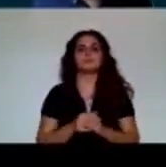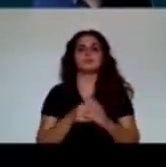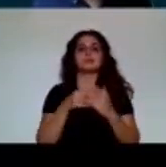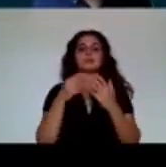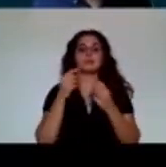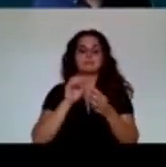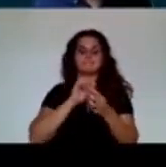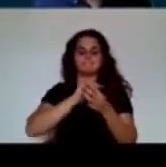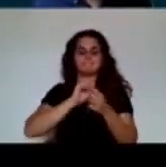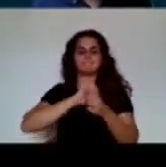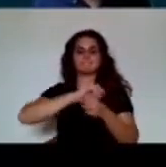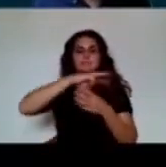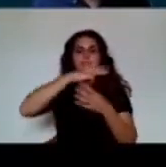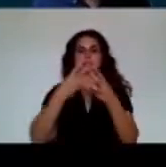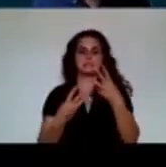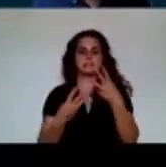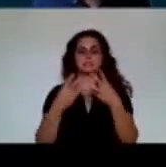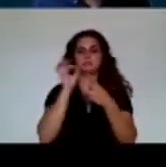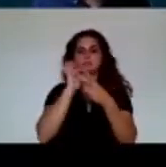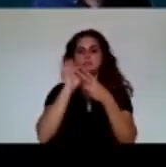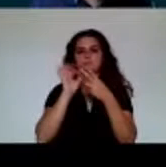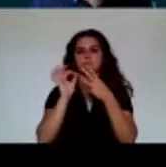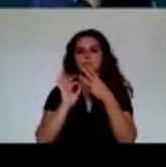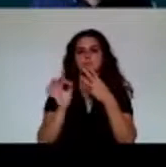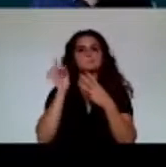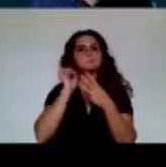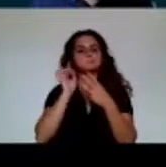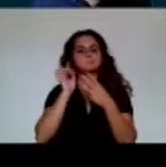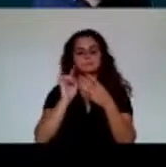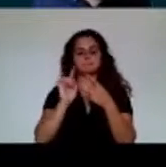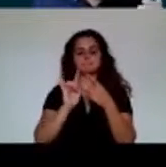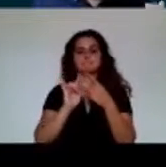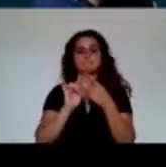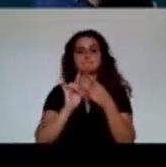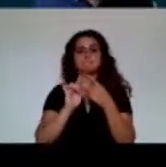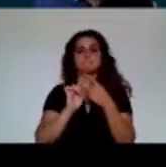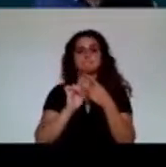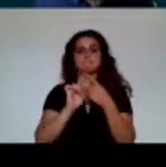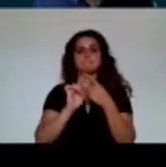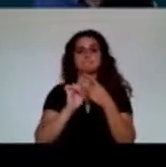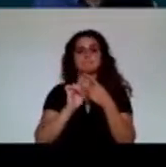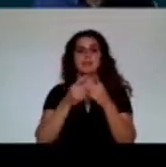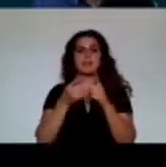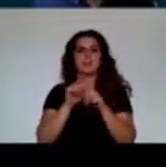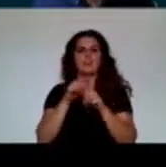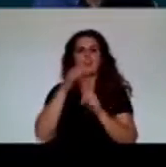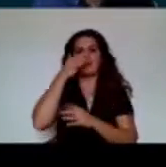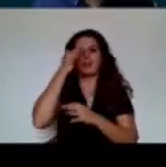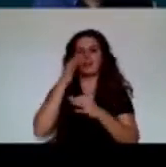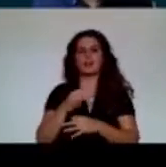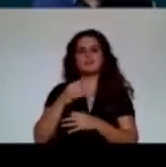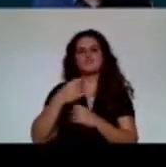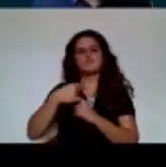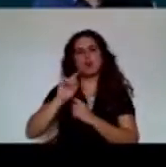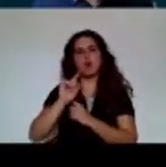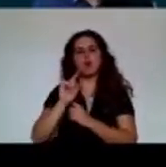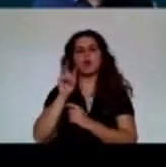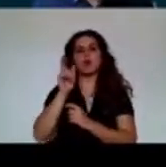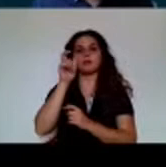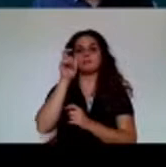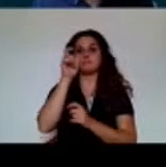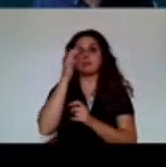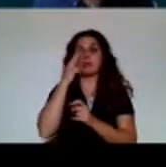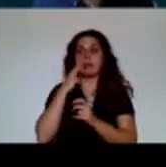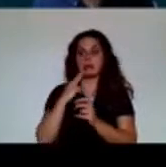are three key defining elements to this definition. The first is the wrong belief, the belief that different races